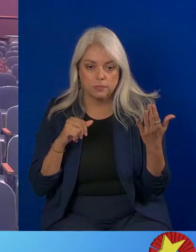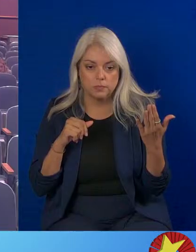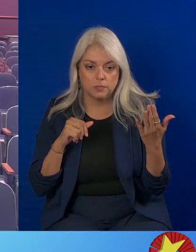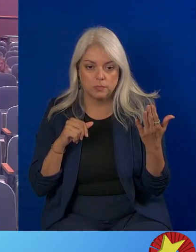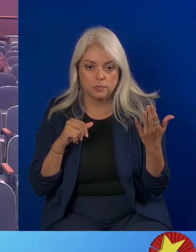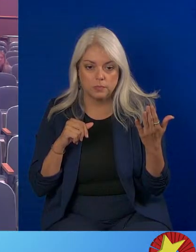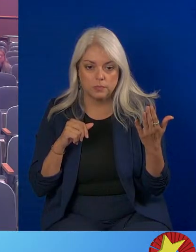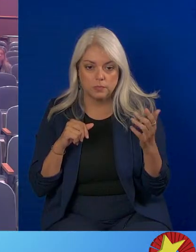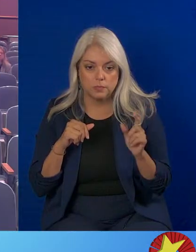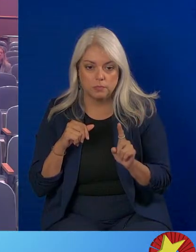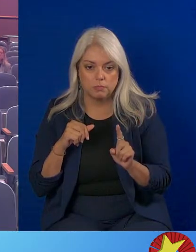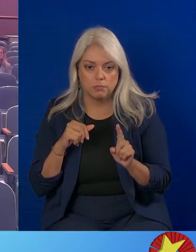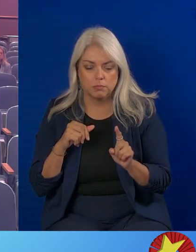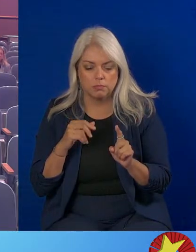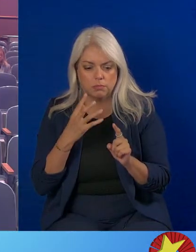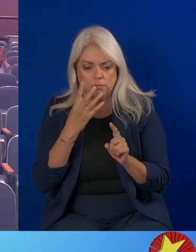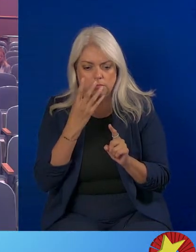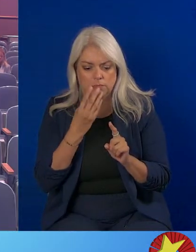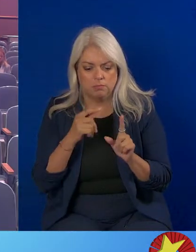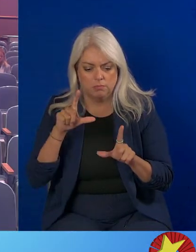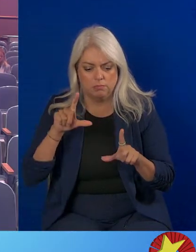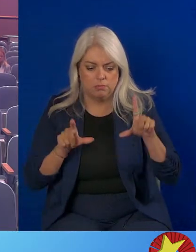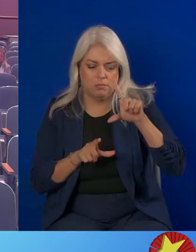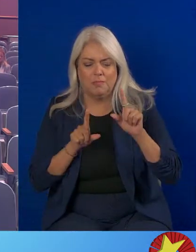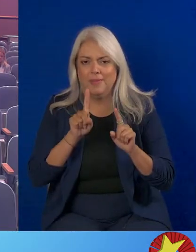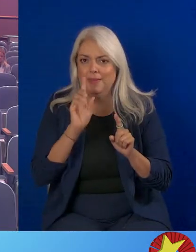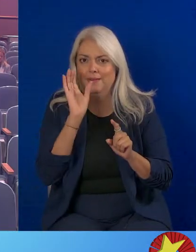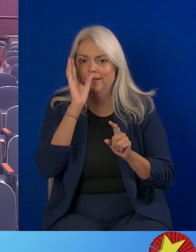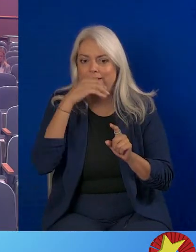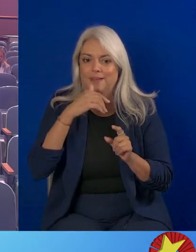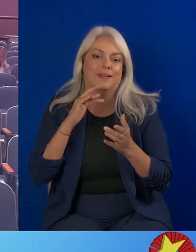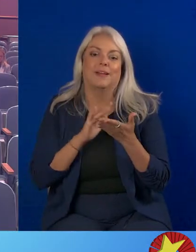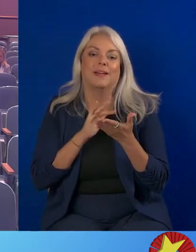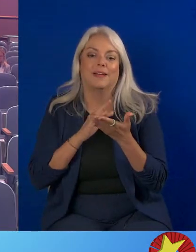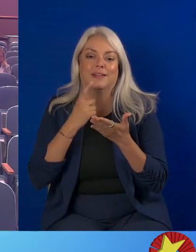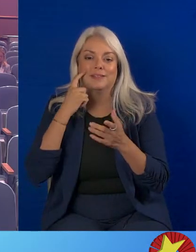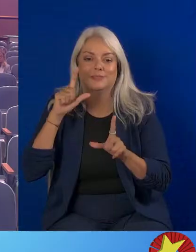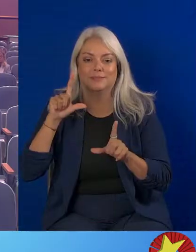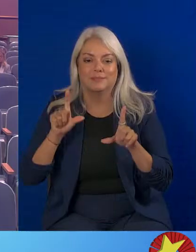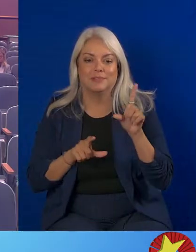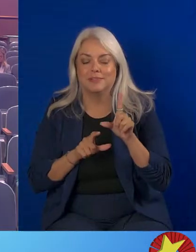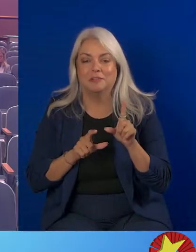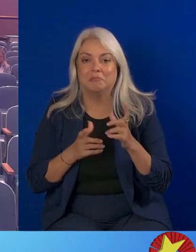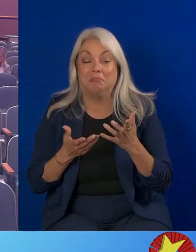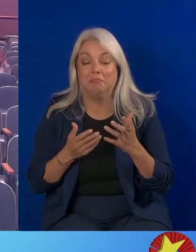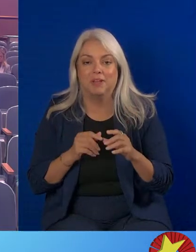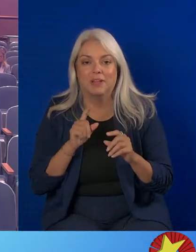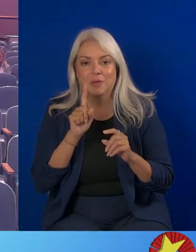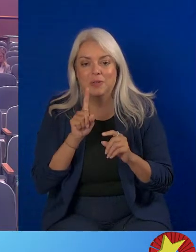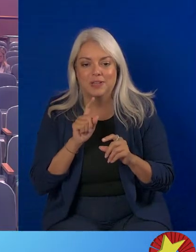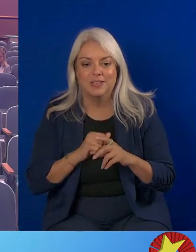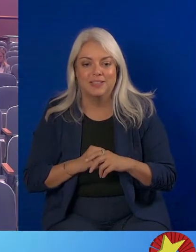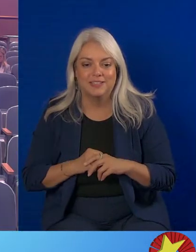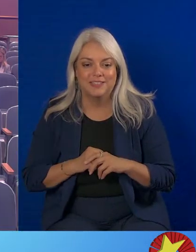I'm so sorry, it just went upside down on me. It literally just went upside down on me.